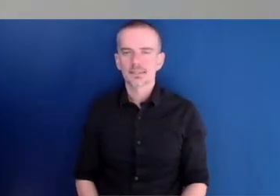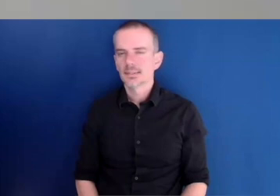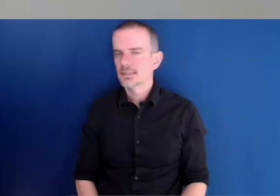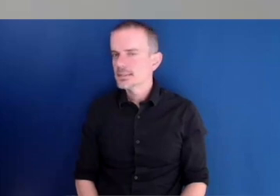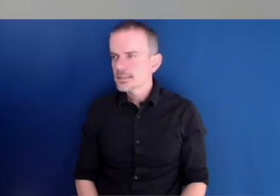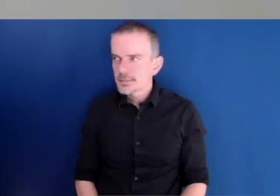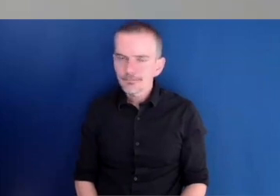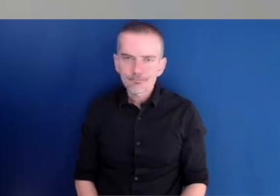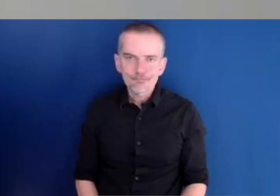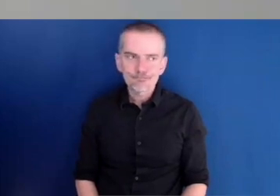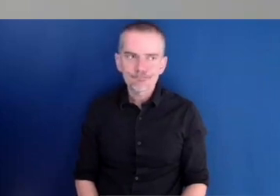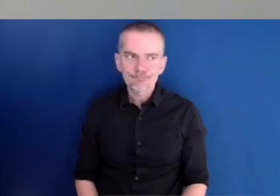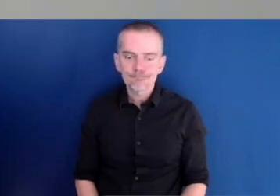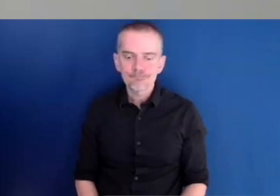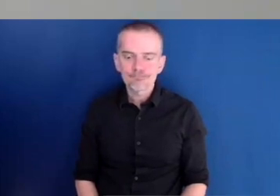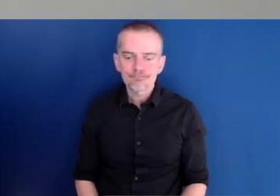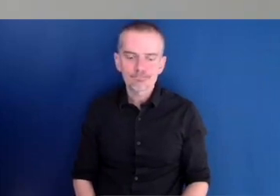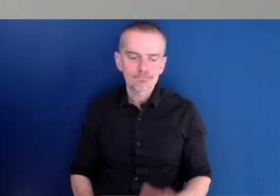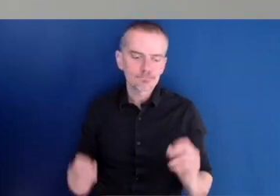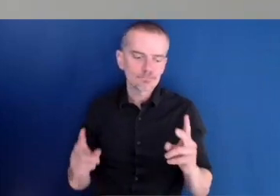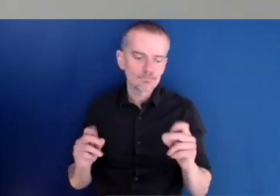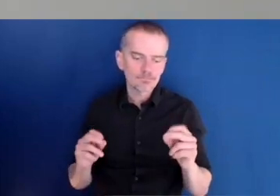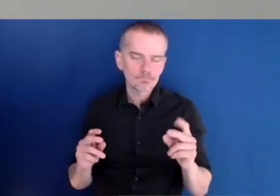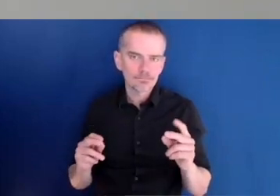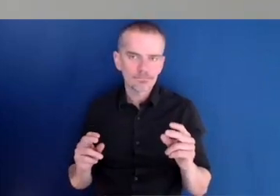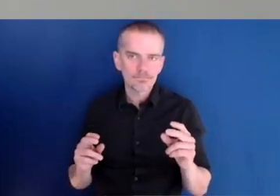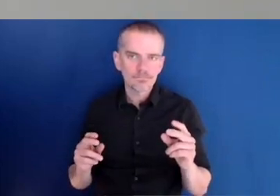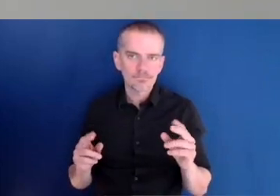So let's just say